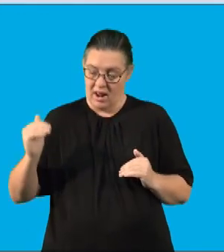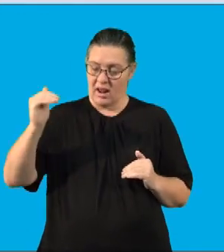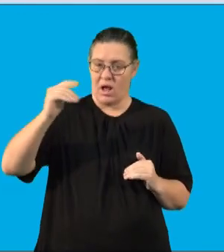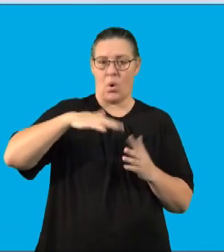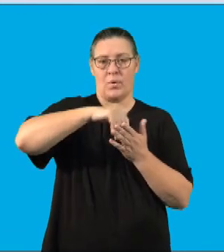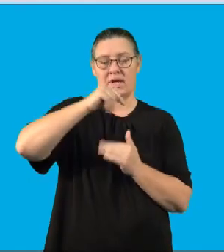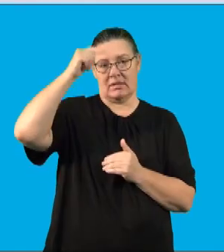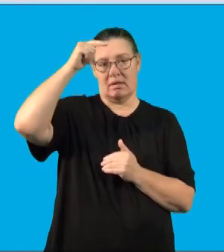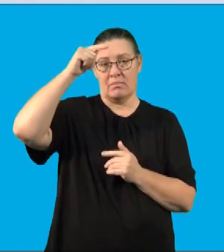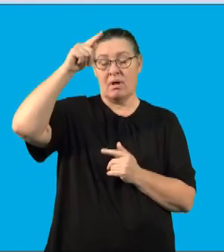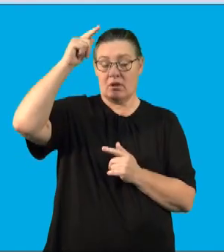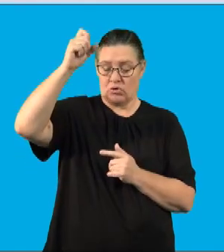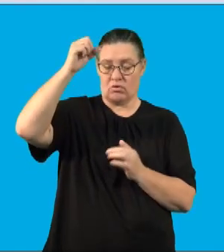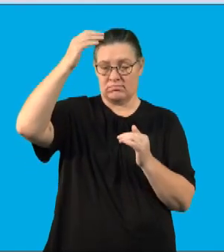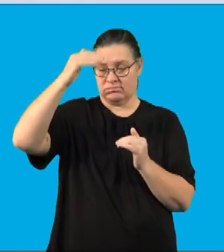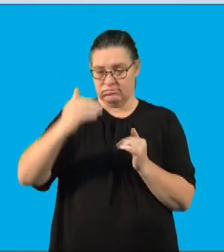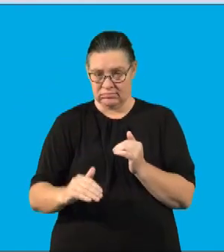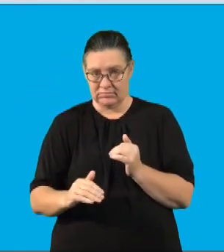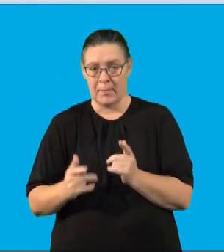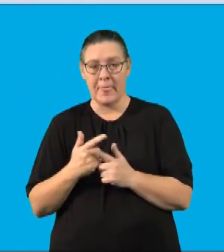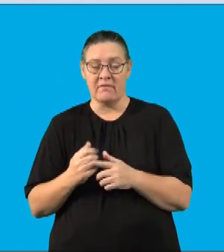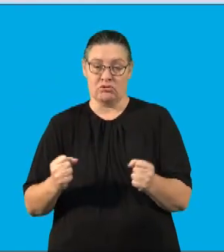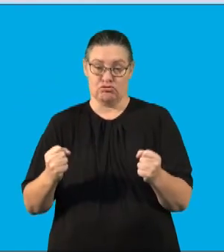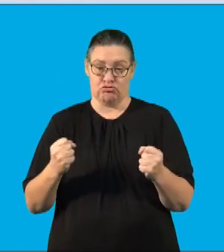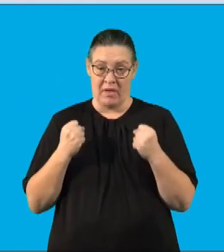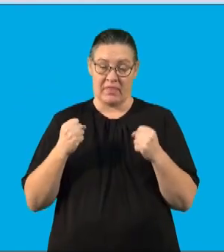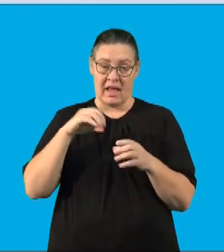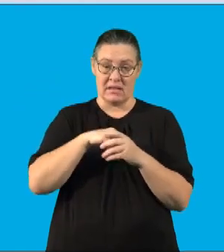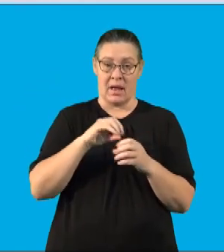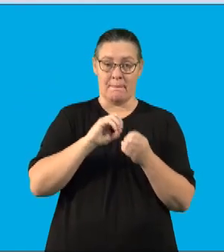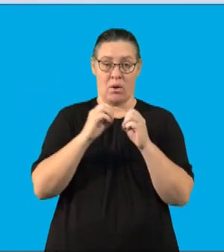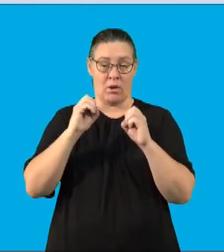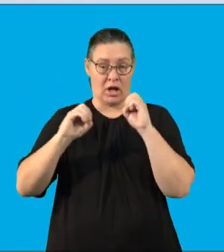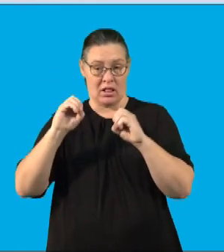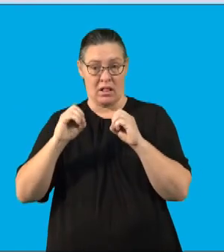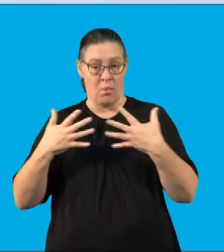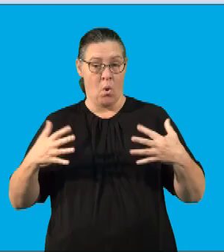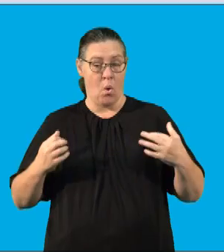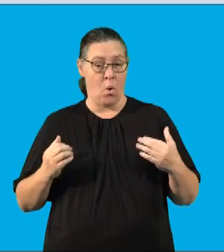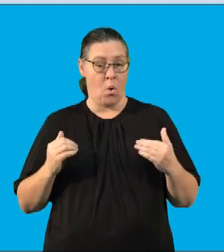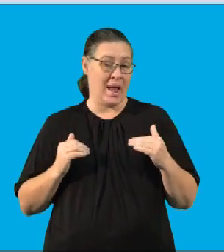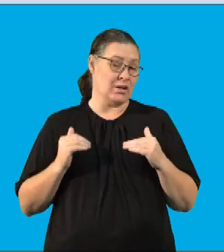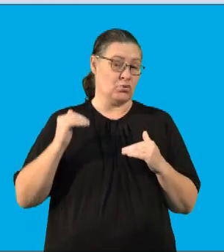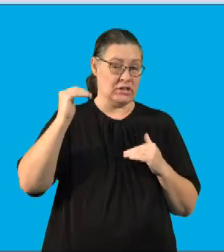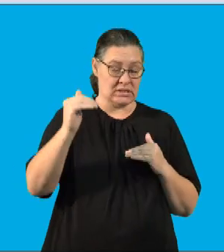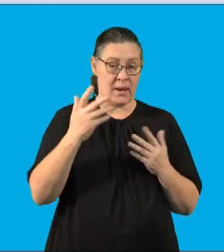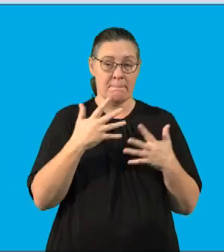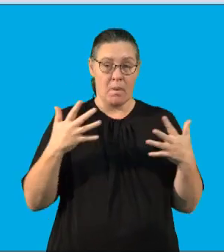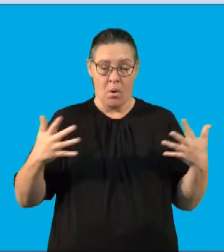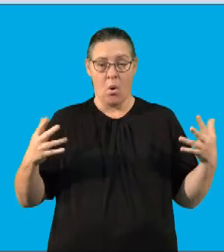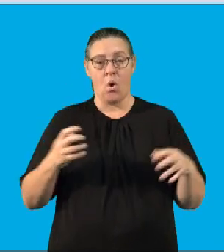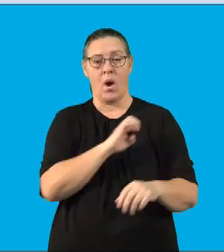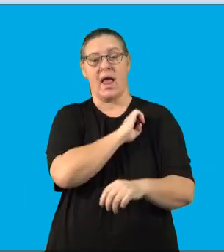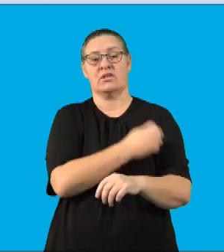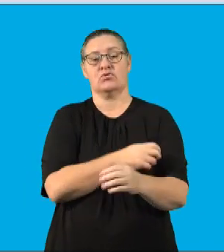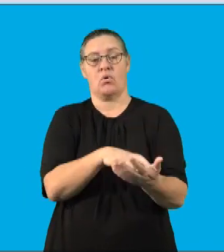one. And we know that as that happens, as the strength of the intermolecular force increases, more and more energy is